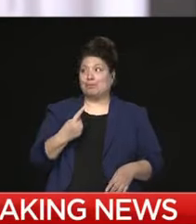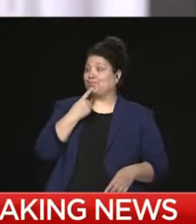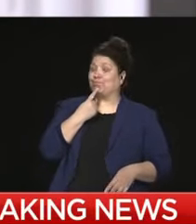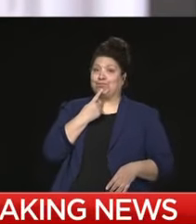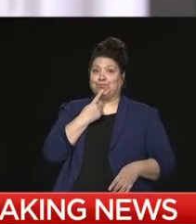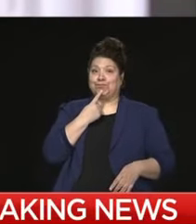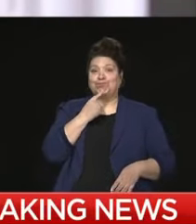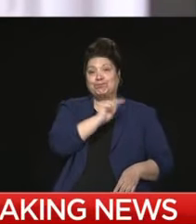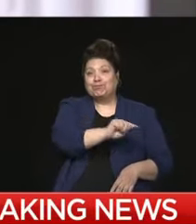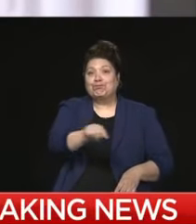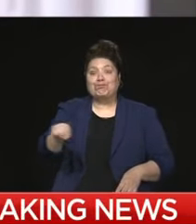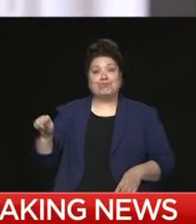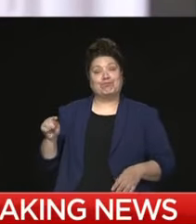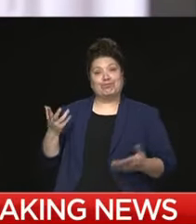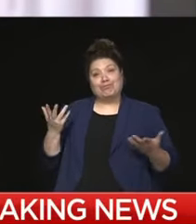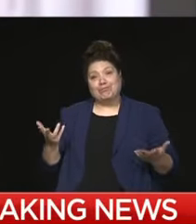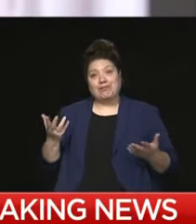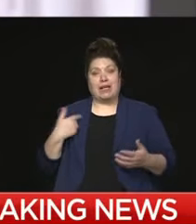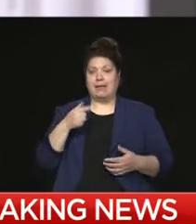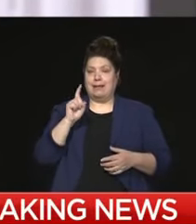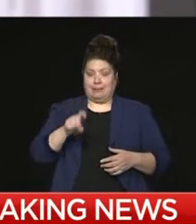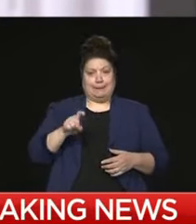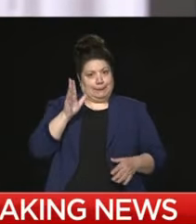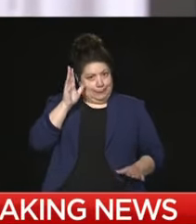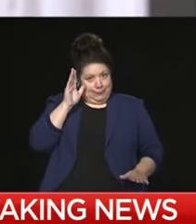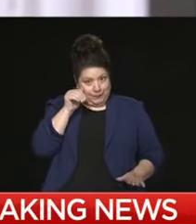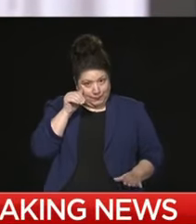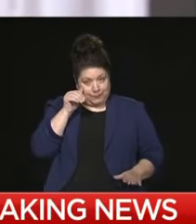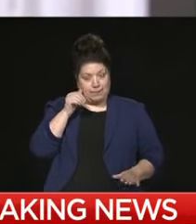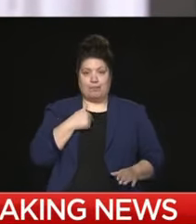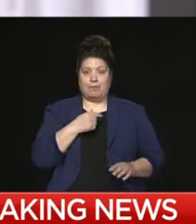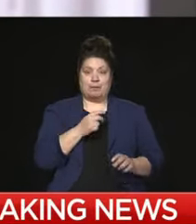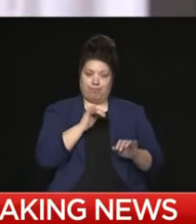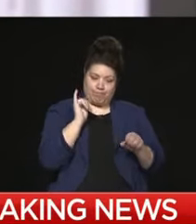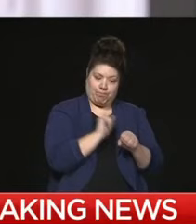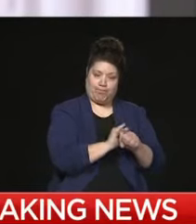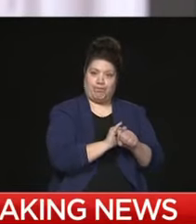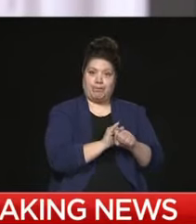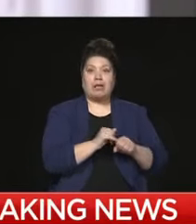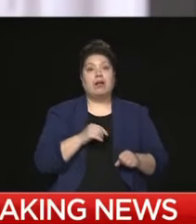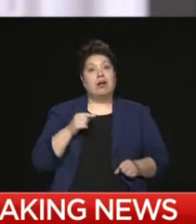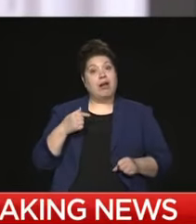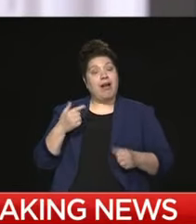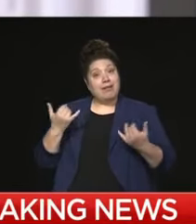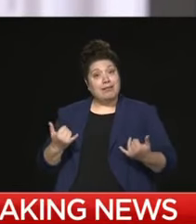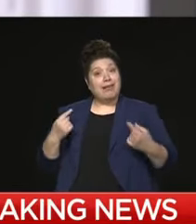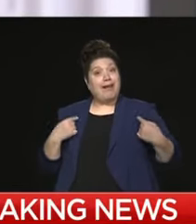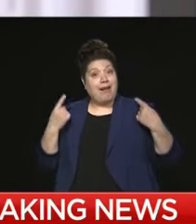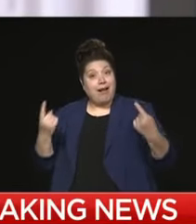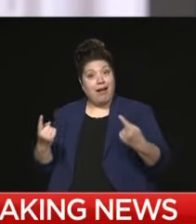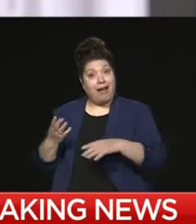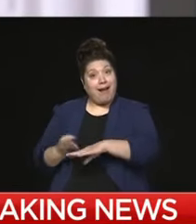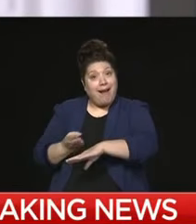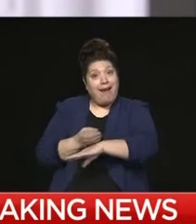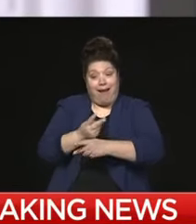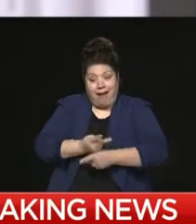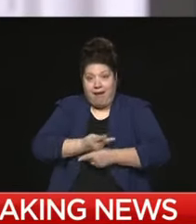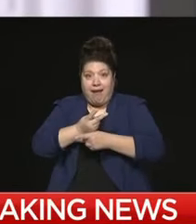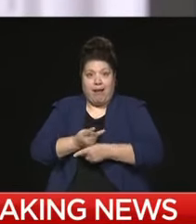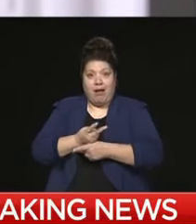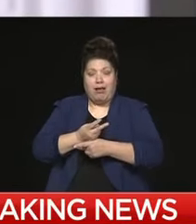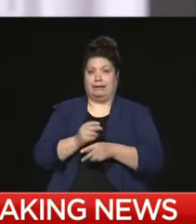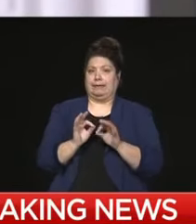But we have to be disciplined. We must stay the course. We cannot let the progress we've made go to waste.